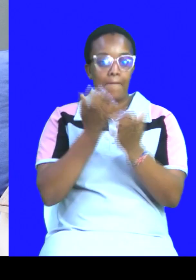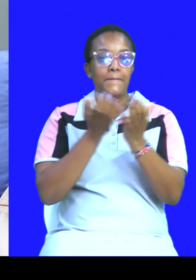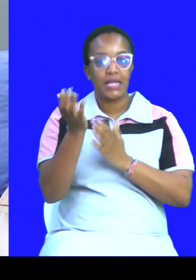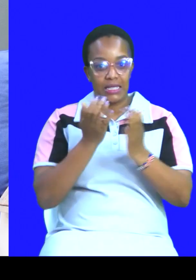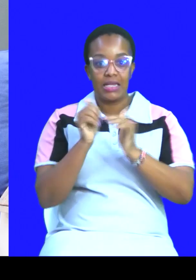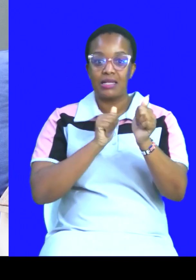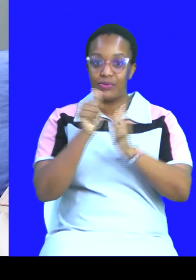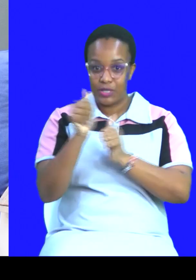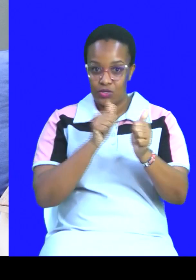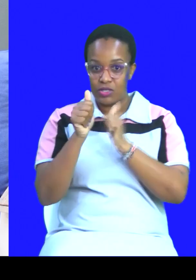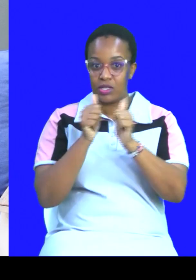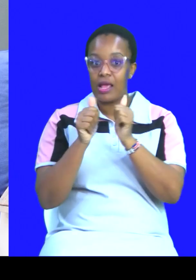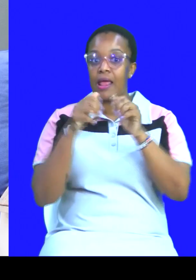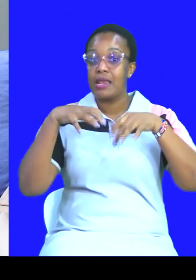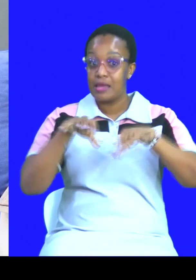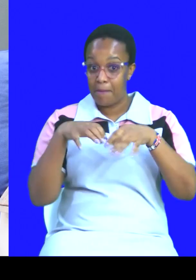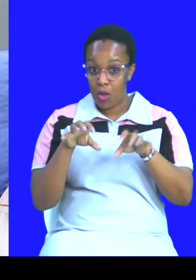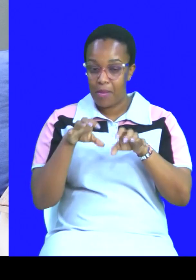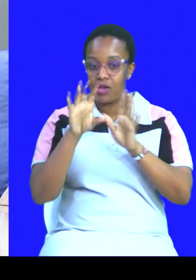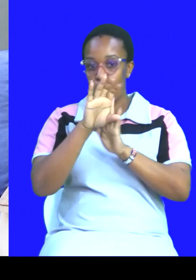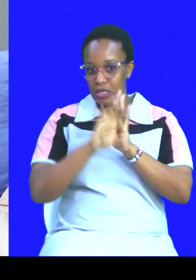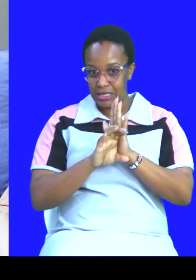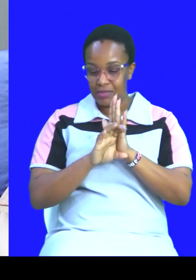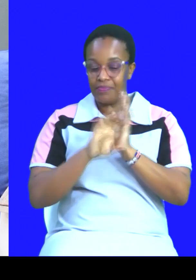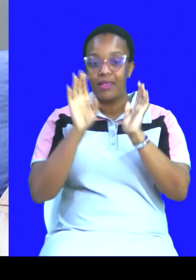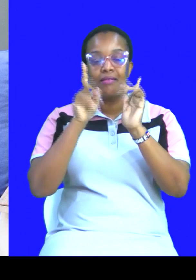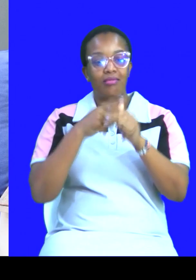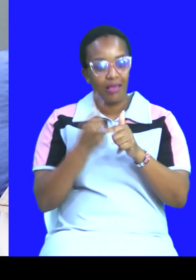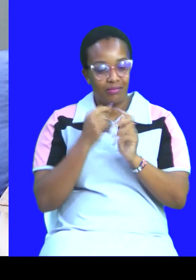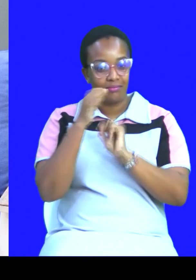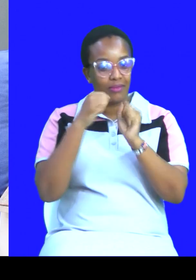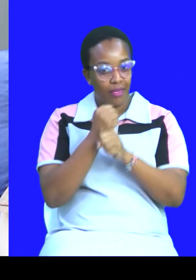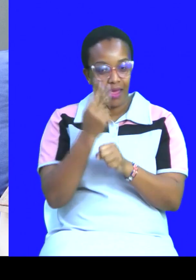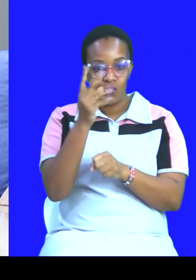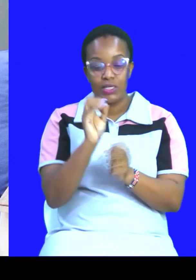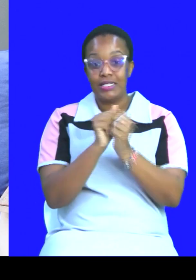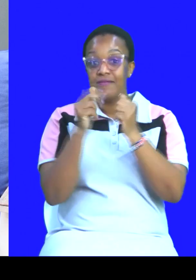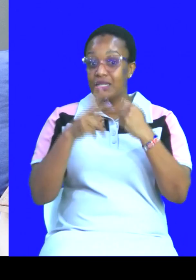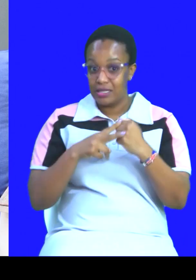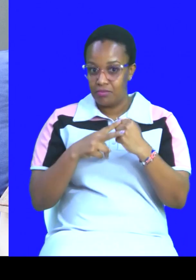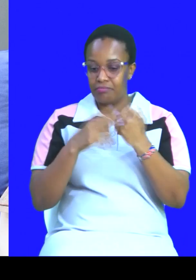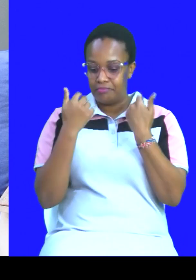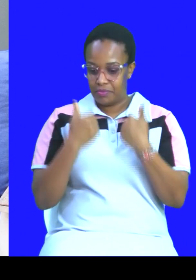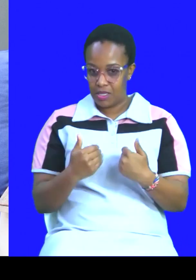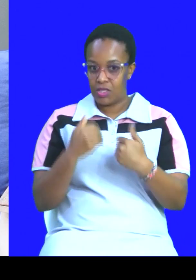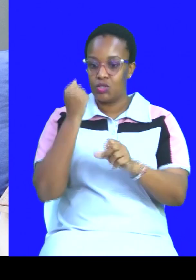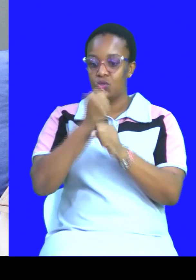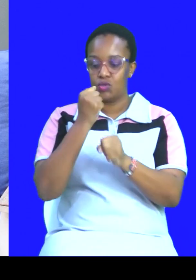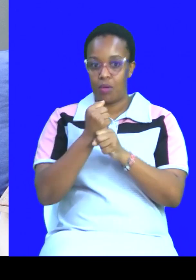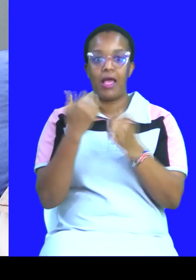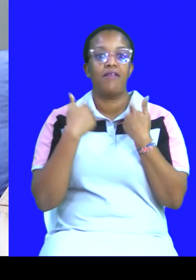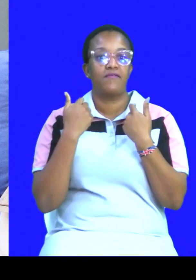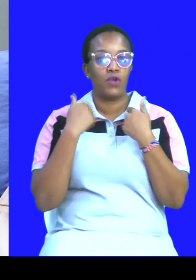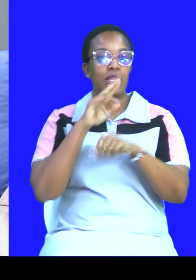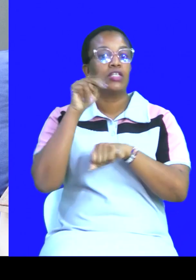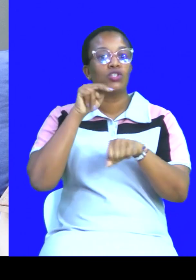course. And then in 2017, the same year 2017, I got a job with the National Council for